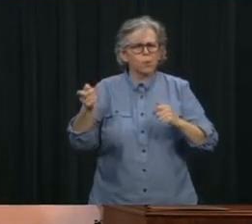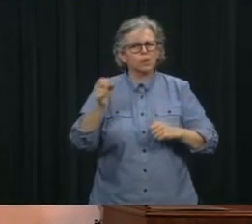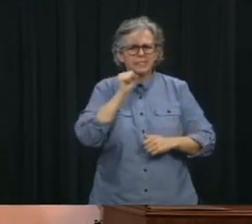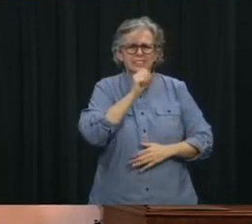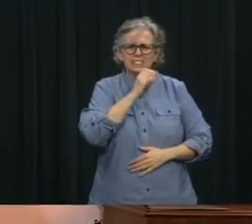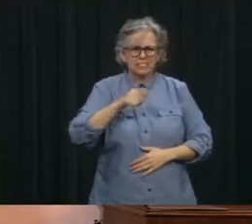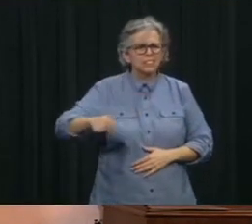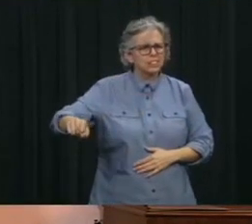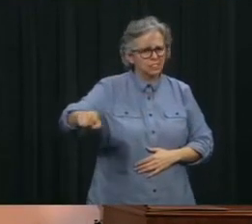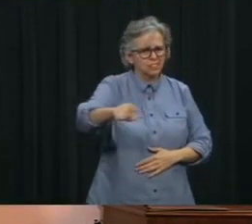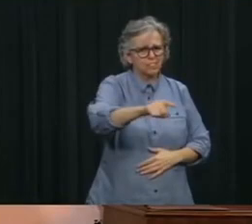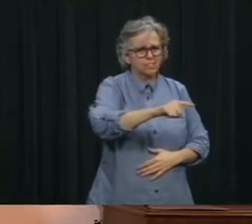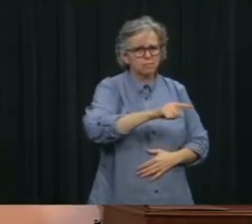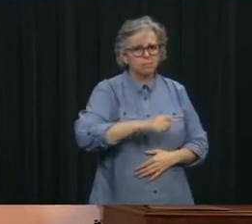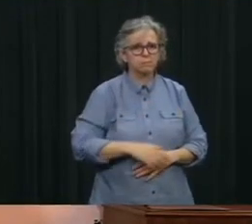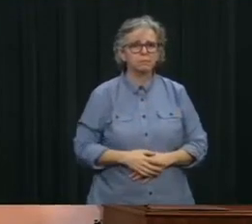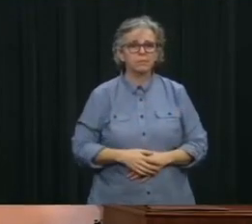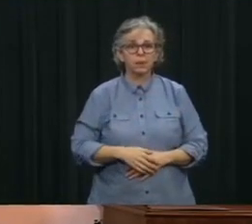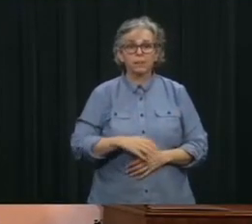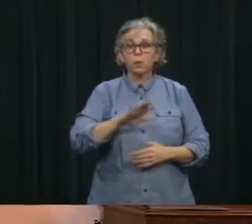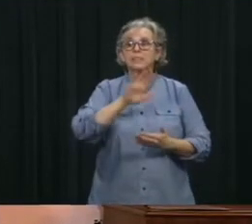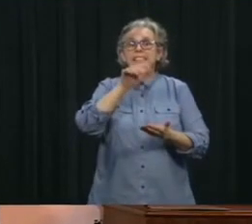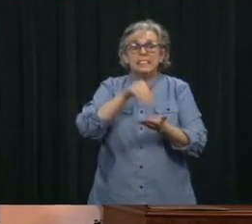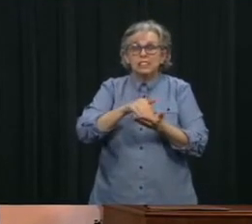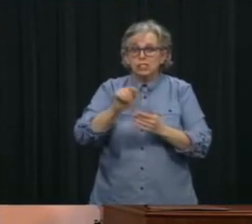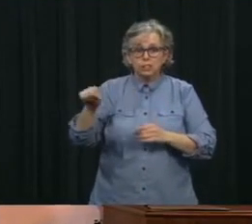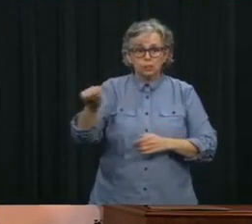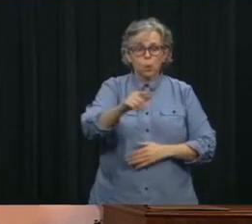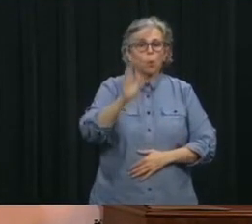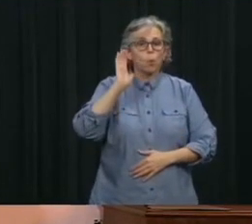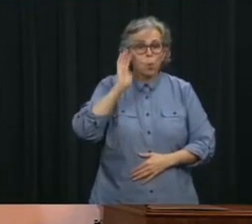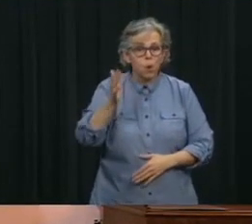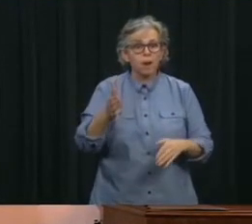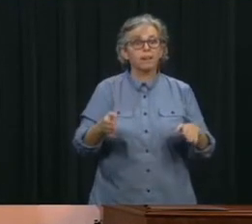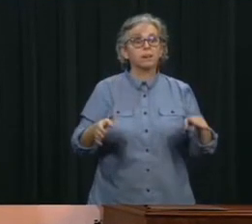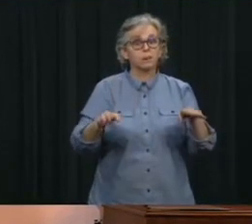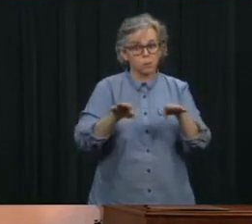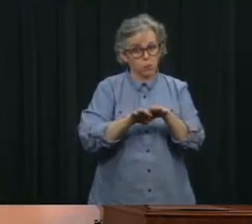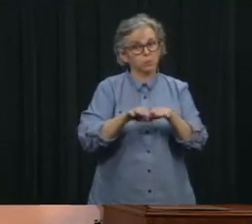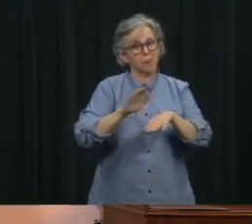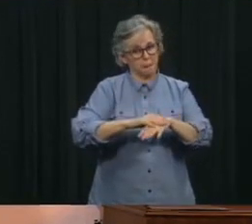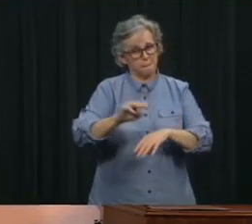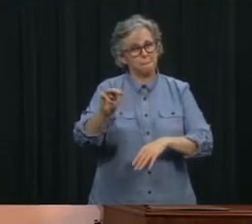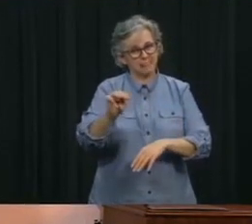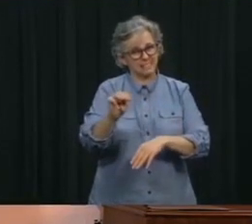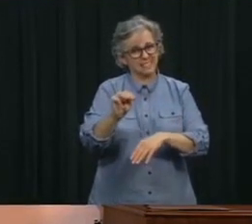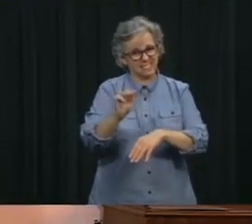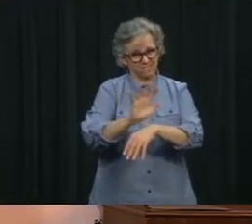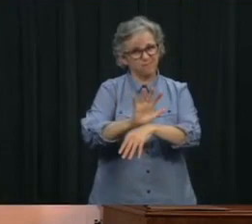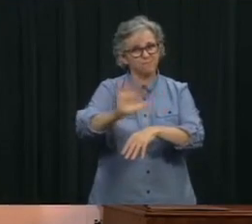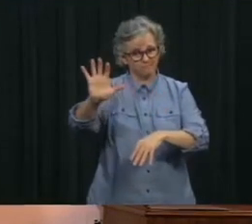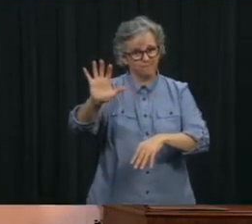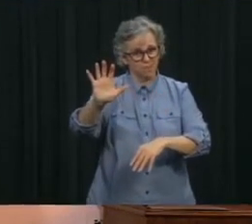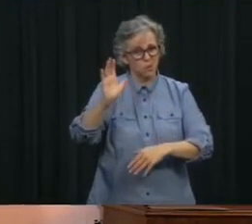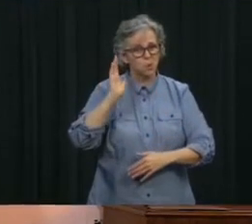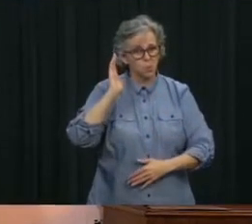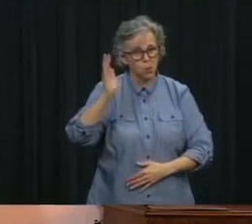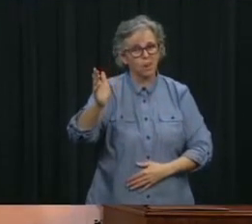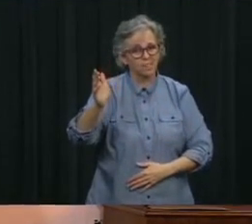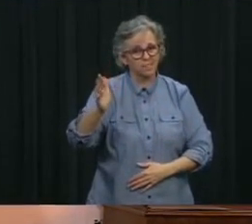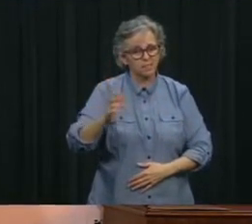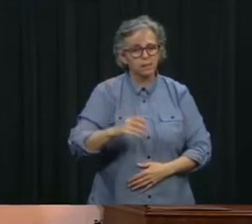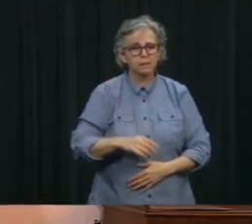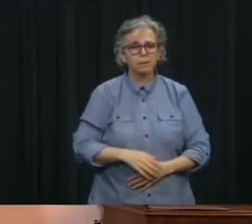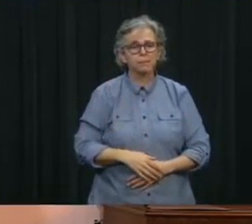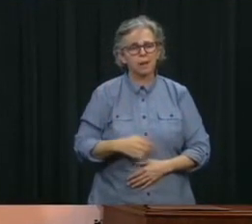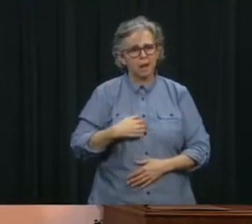These centers will close on Monday at close of business, but I am assured that each